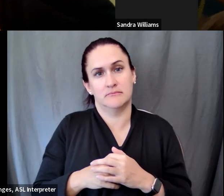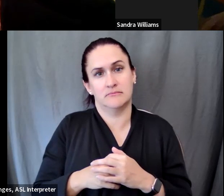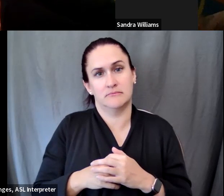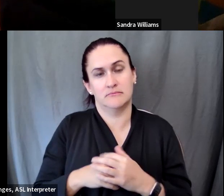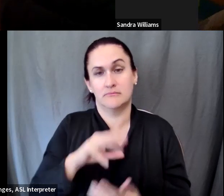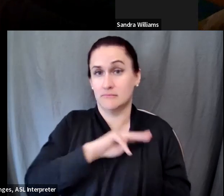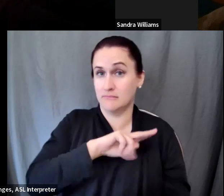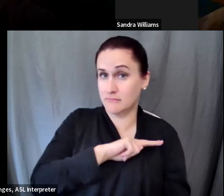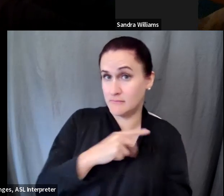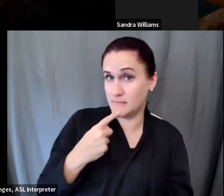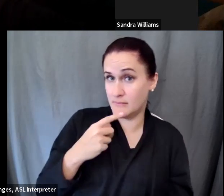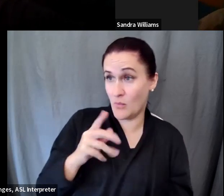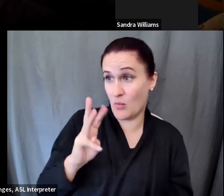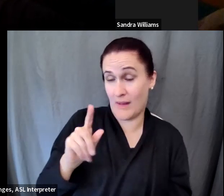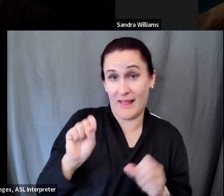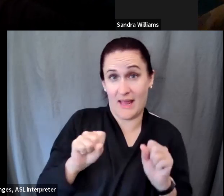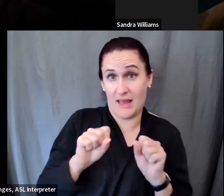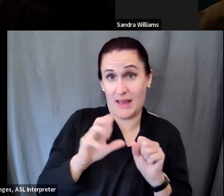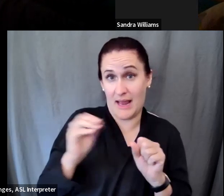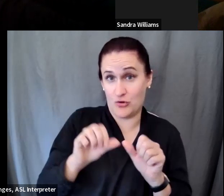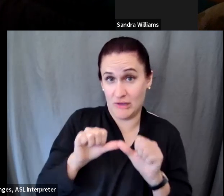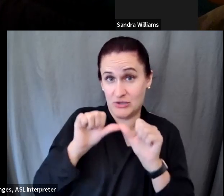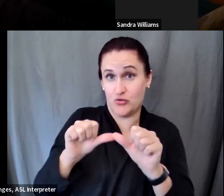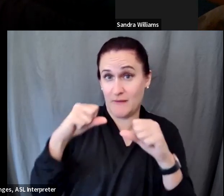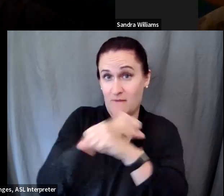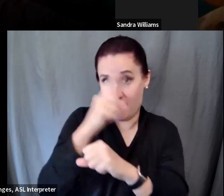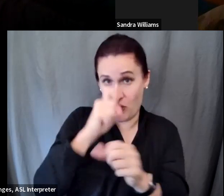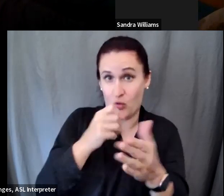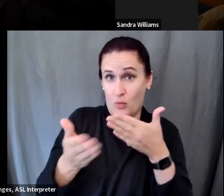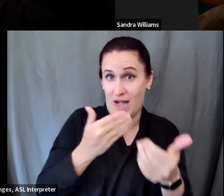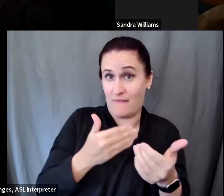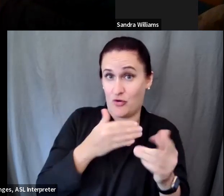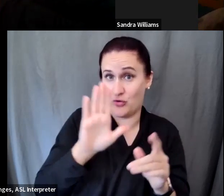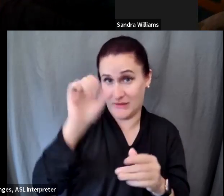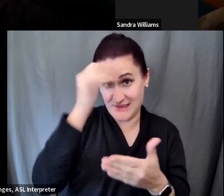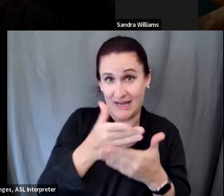And you did and continue to fight for whatever he needs. I do.